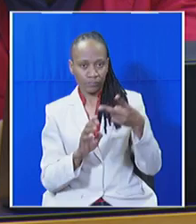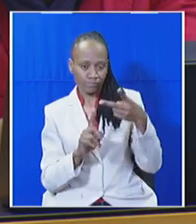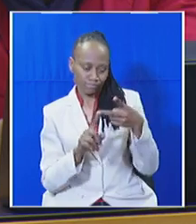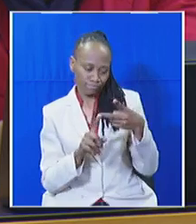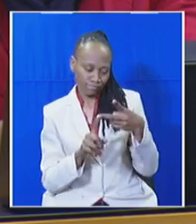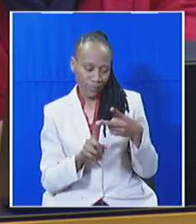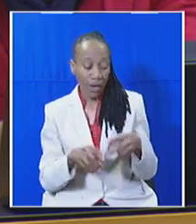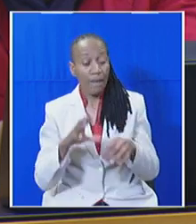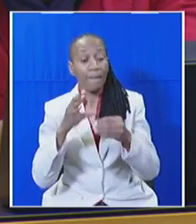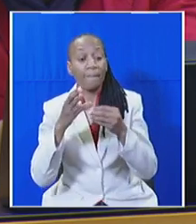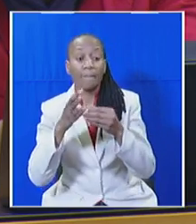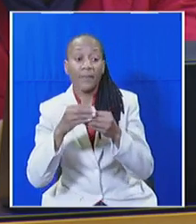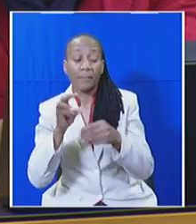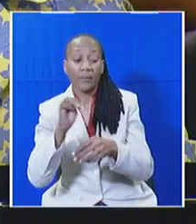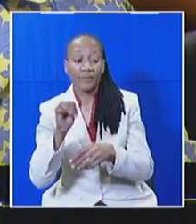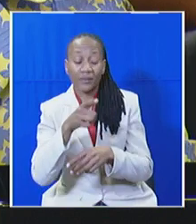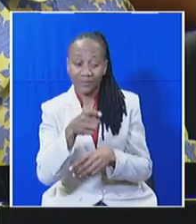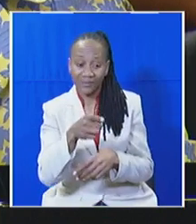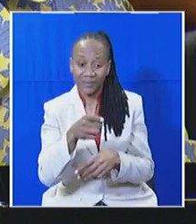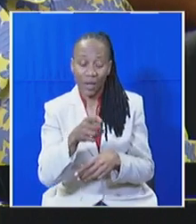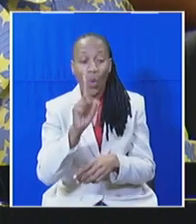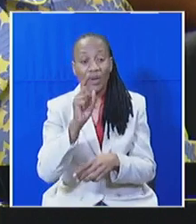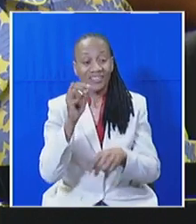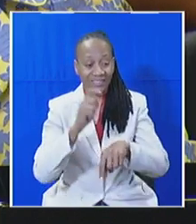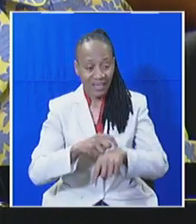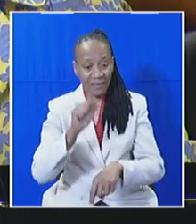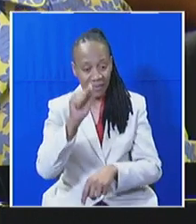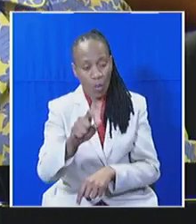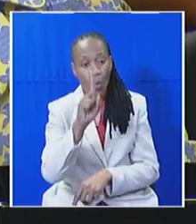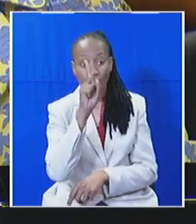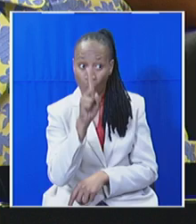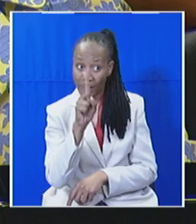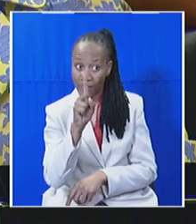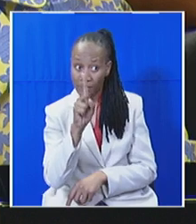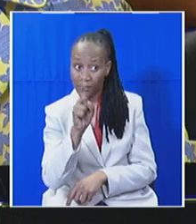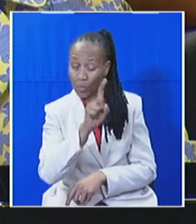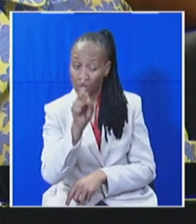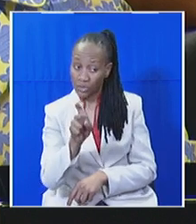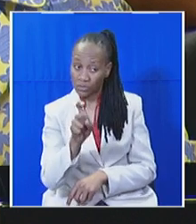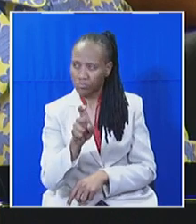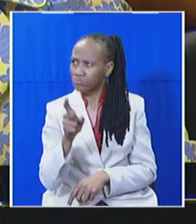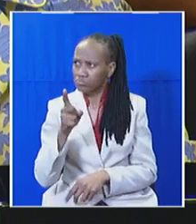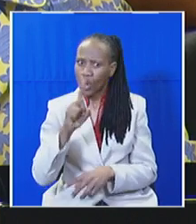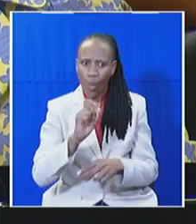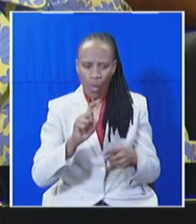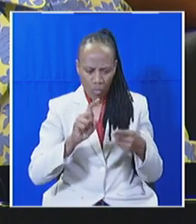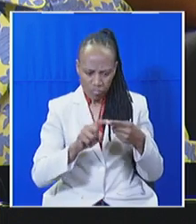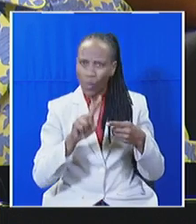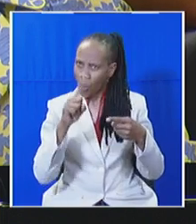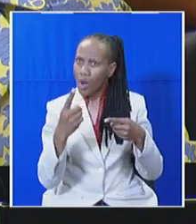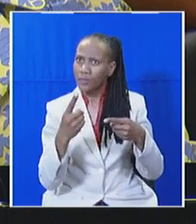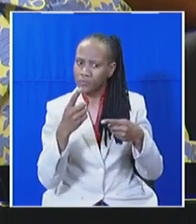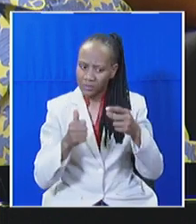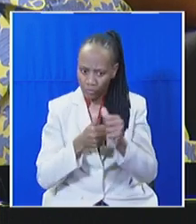Honorable Matiase, your over-reliance you are allowed on only one FDIs. question. This is a continuation of the same question, Madam Speaker.